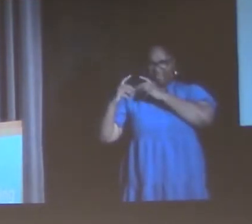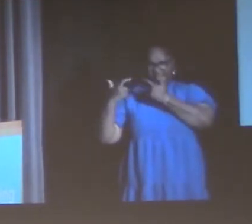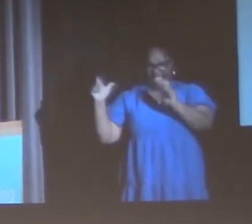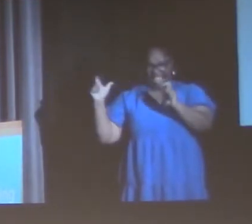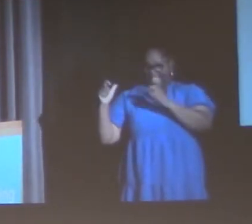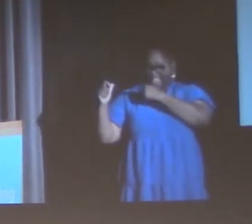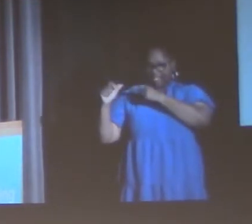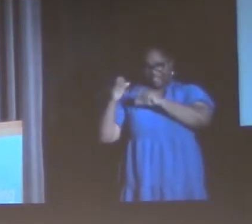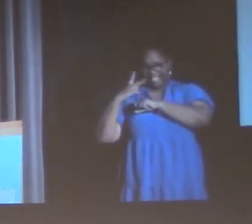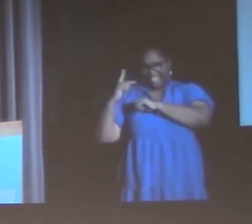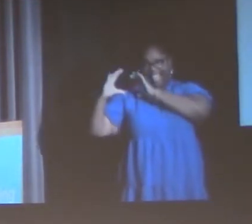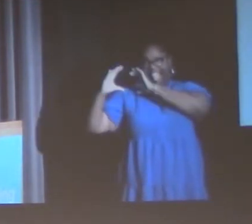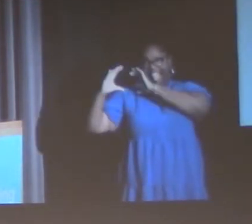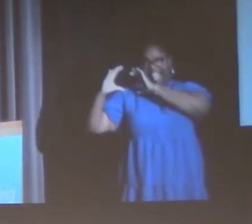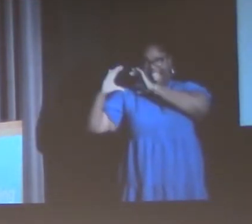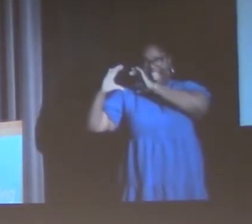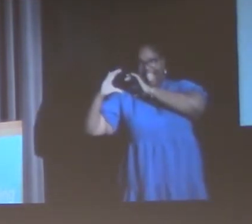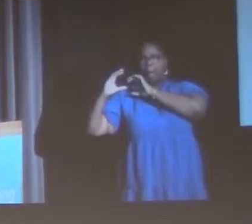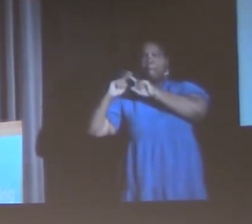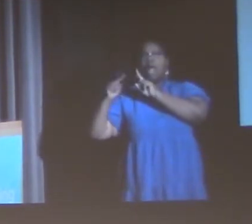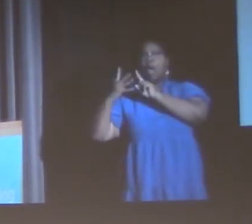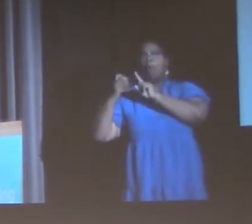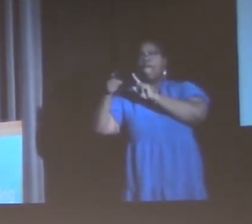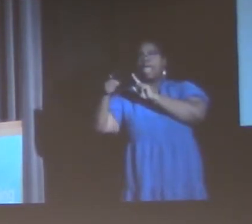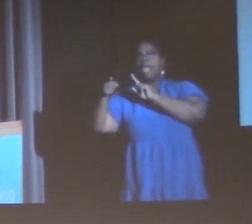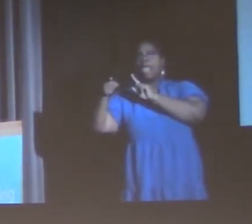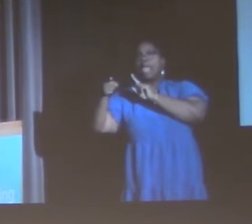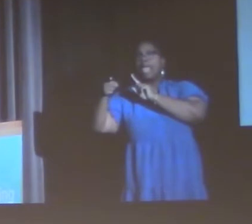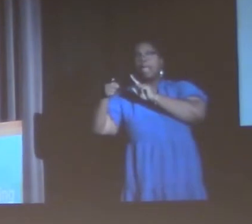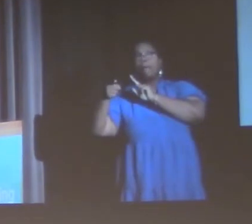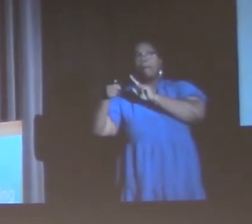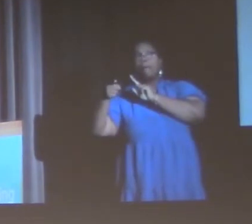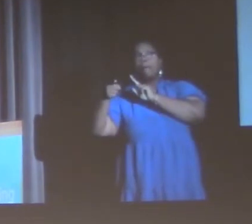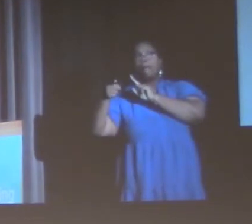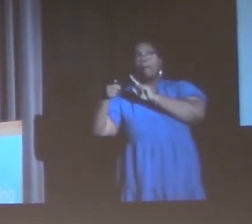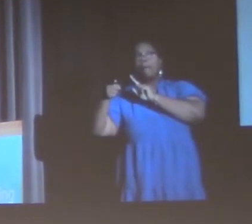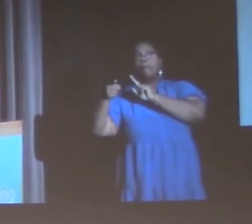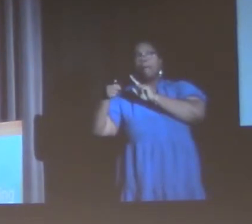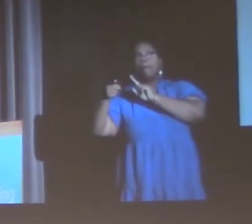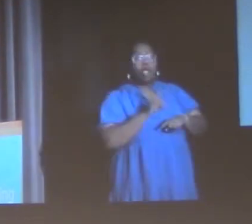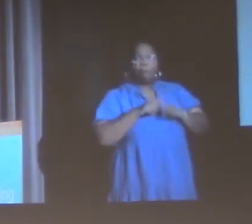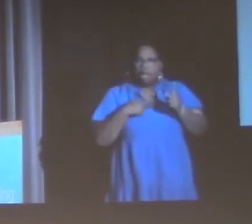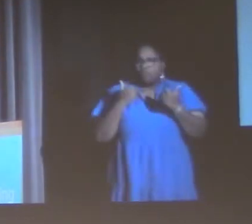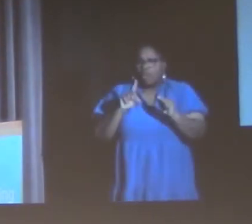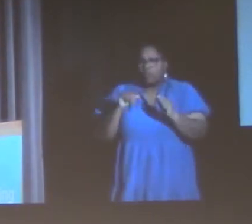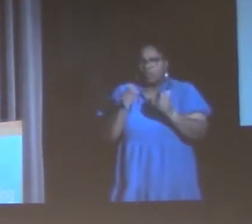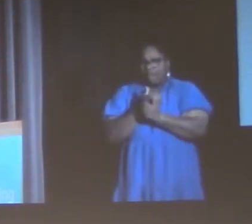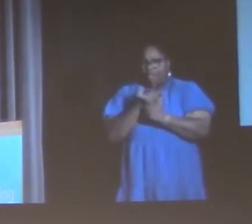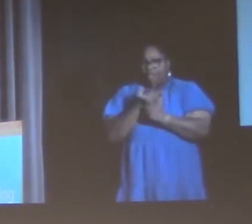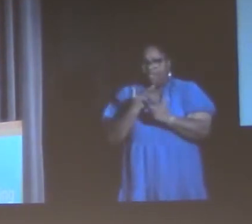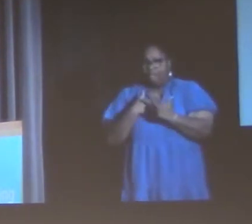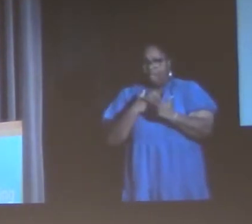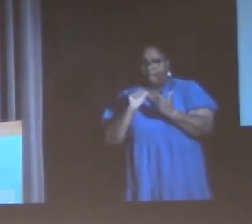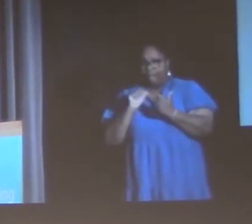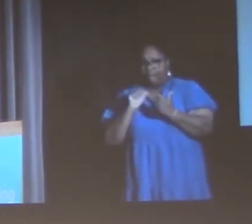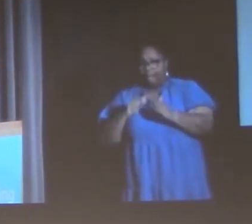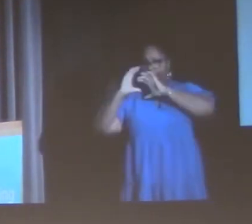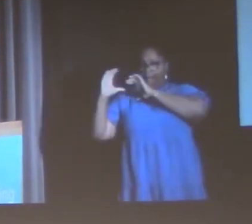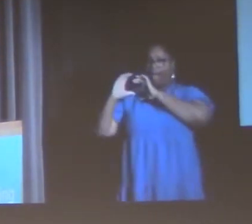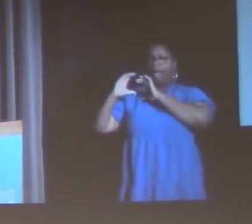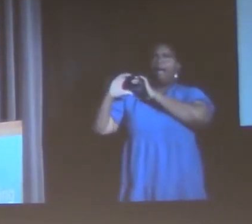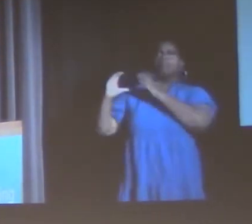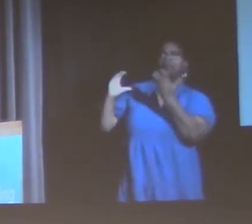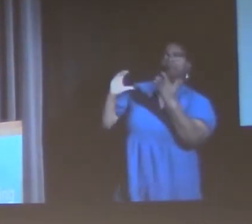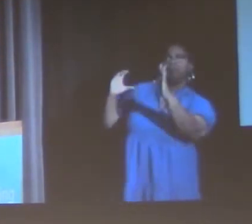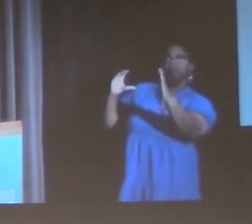I'm not hiding it. But I'm obviously trying to do everything I can. It's what I do to overcome that, so that the